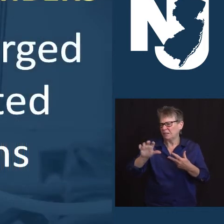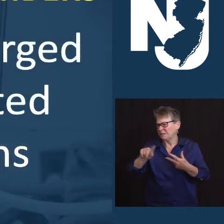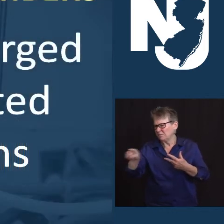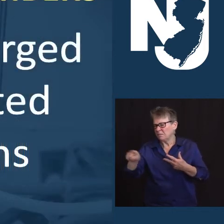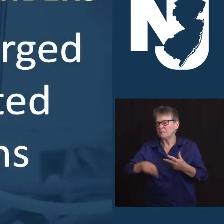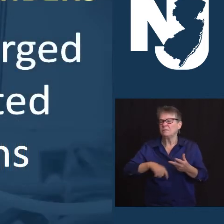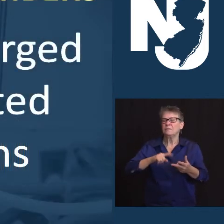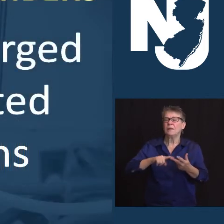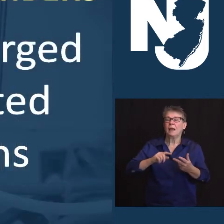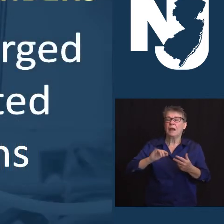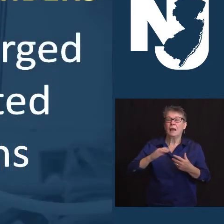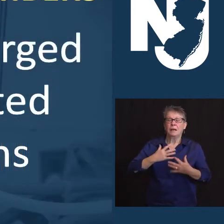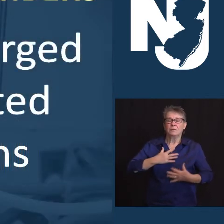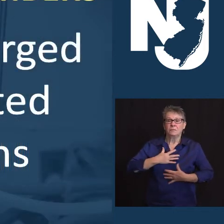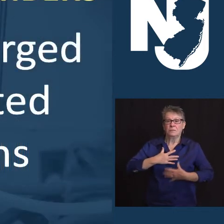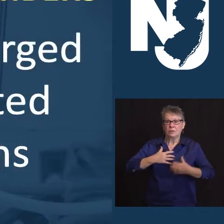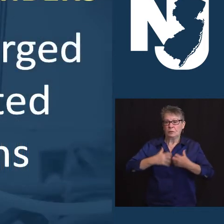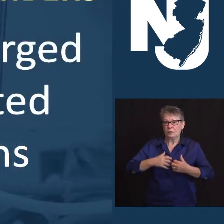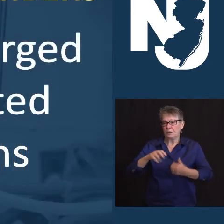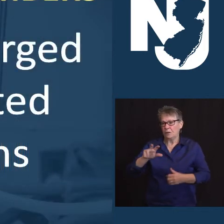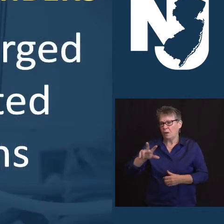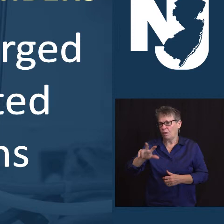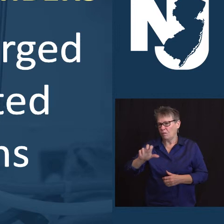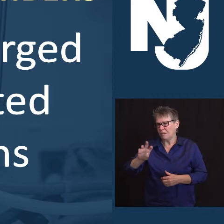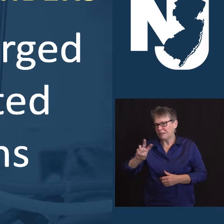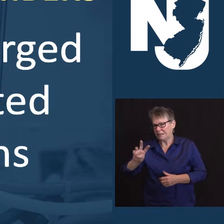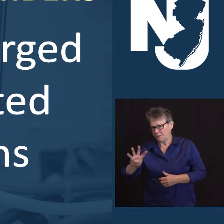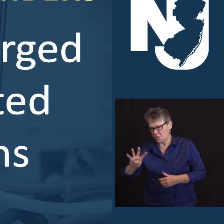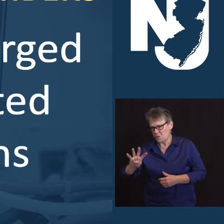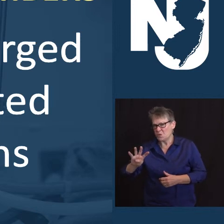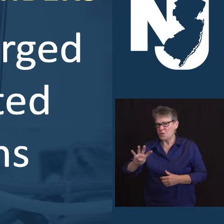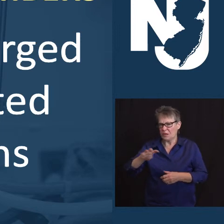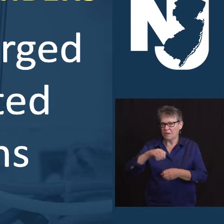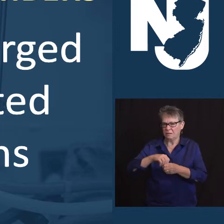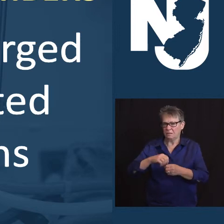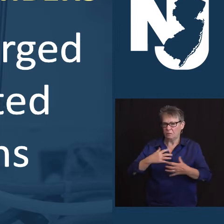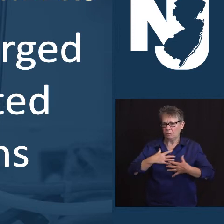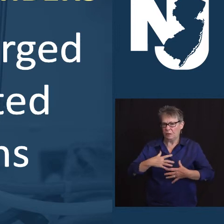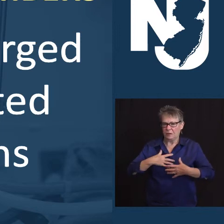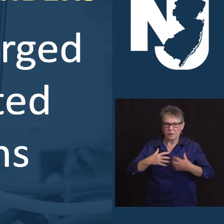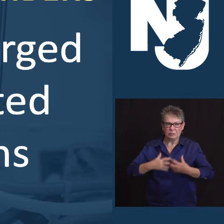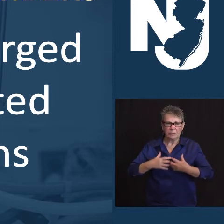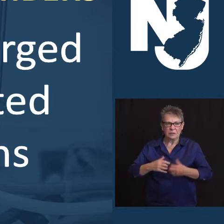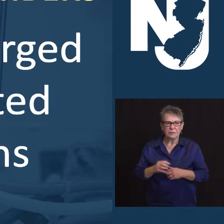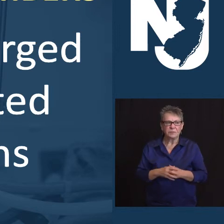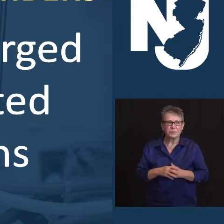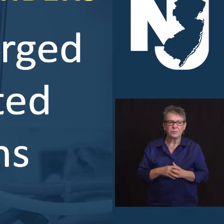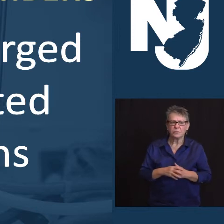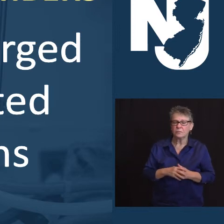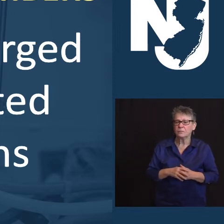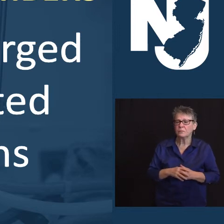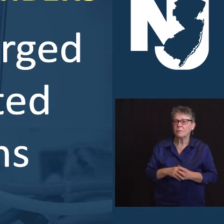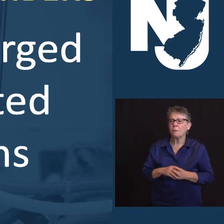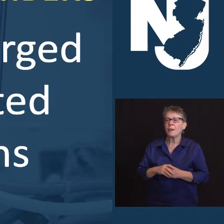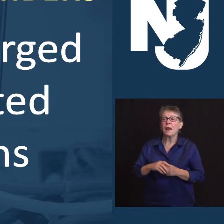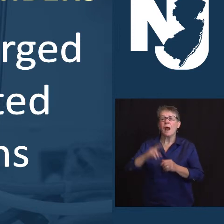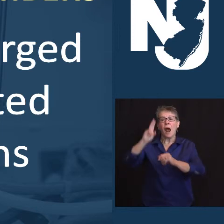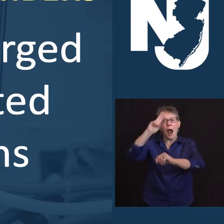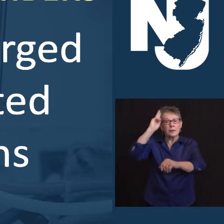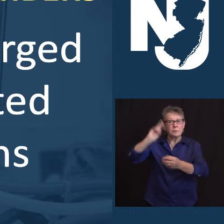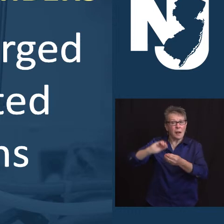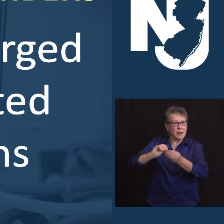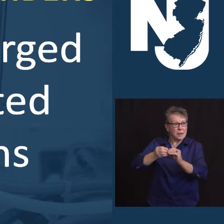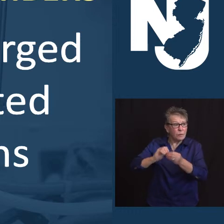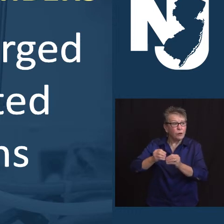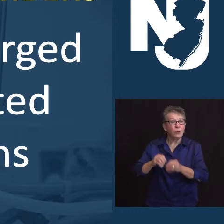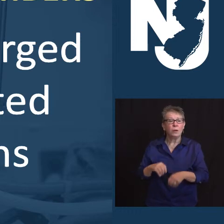yesterday, 255 live patients were discharged. 256 new patients, COVID positive, came